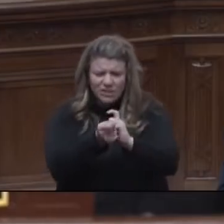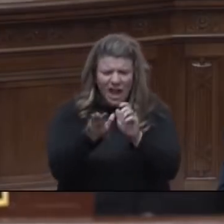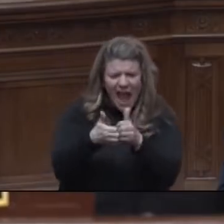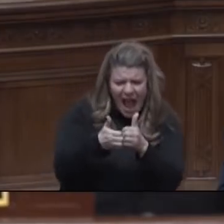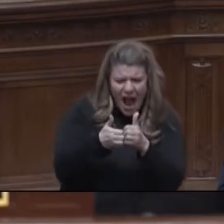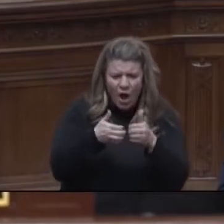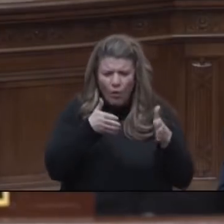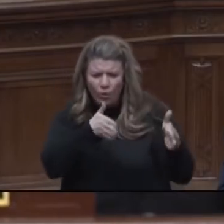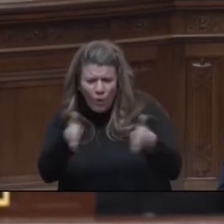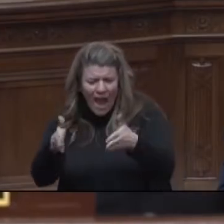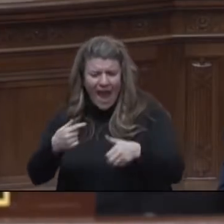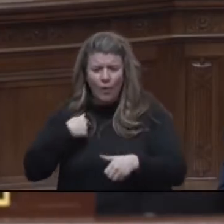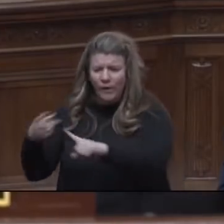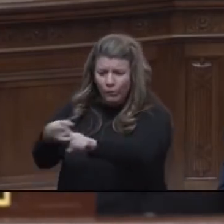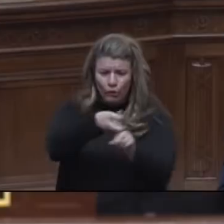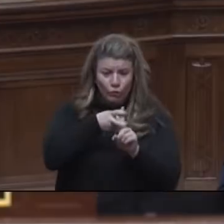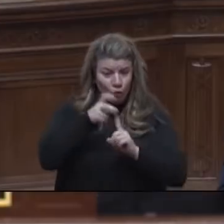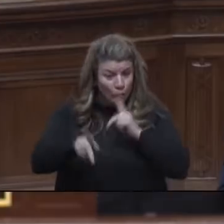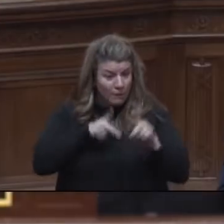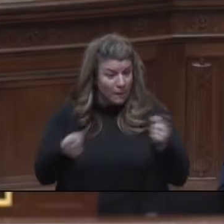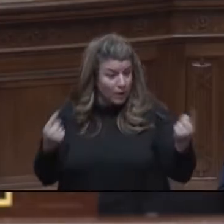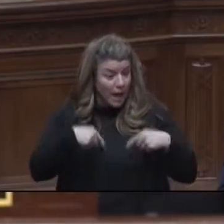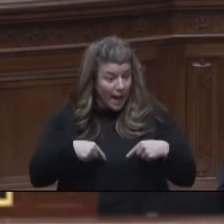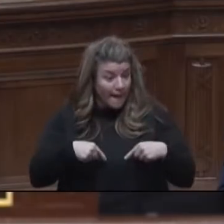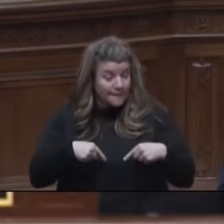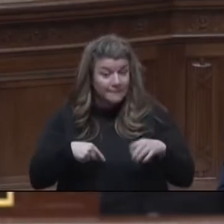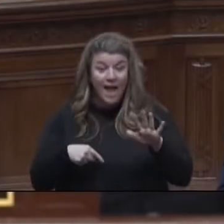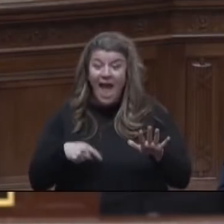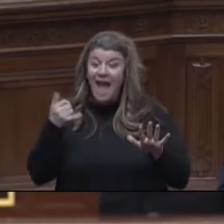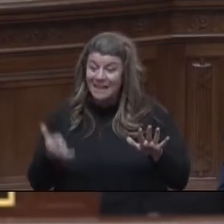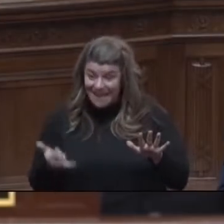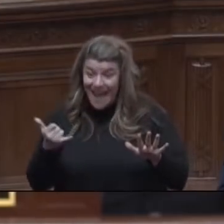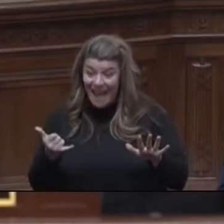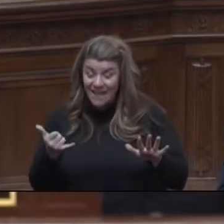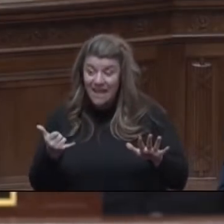way we were going after people and everything. And today,